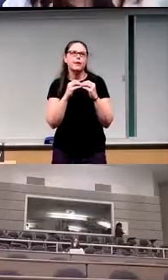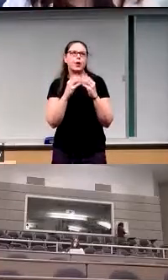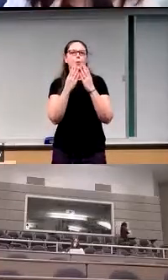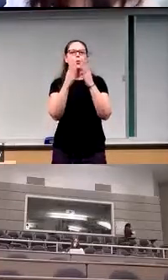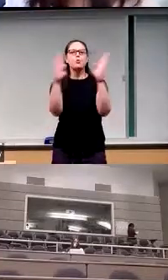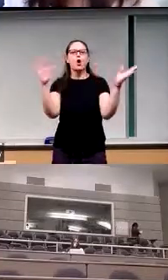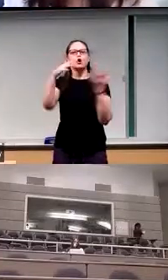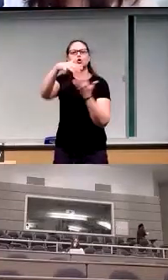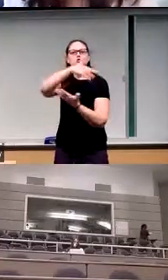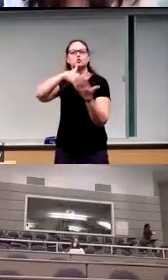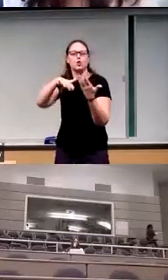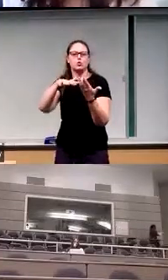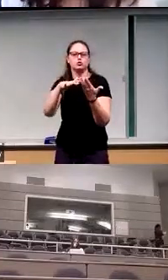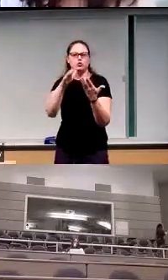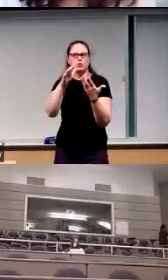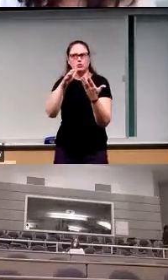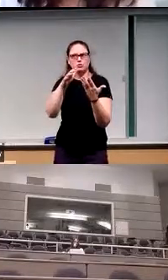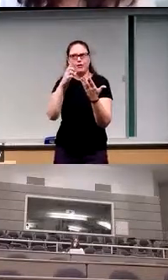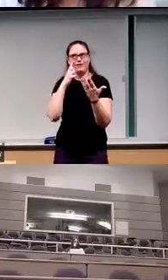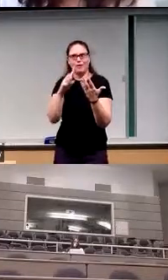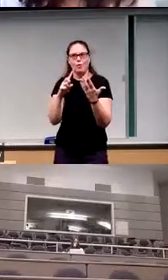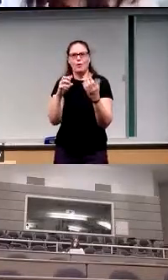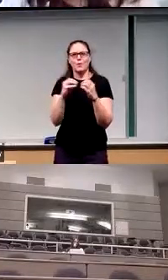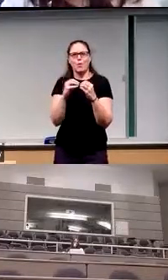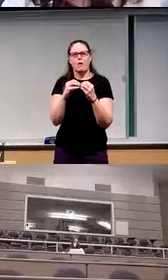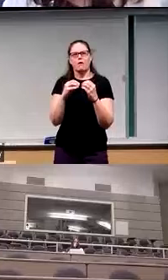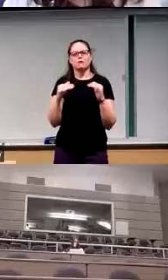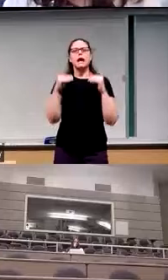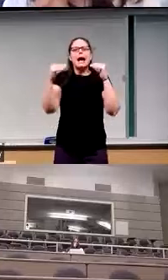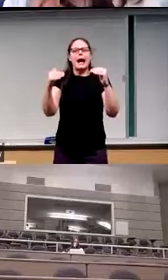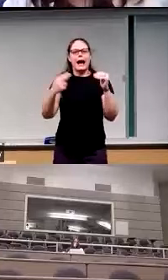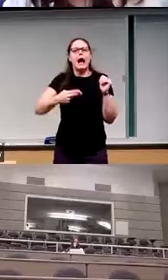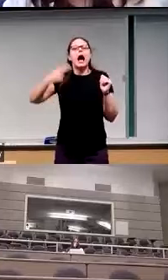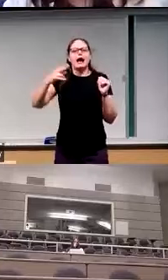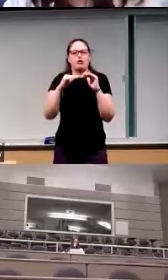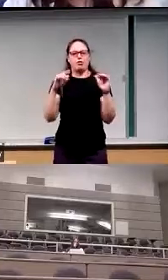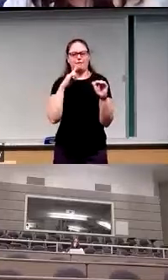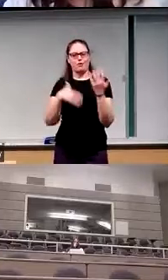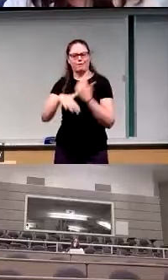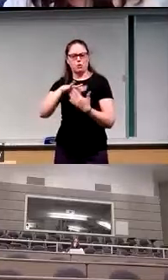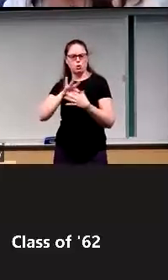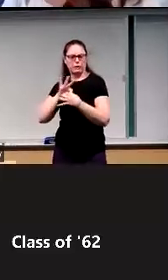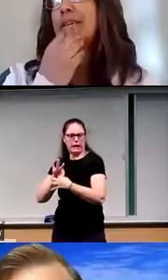context amenable to high levels of social connectedness. So if you only,